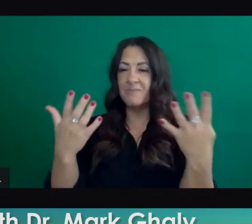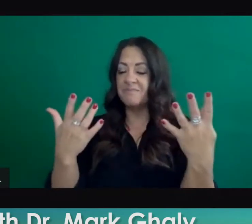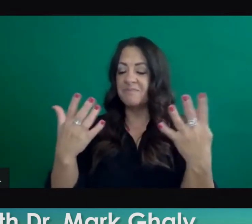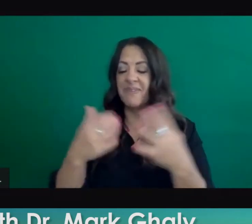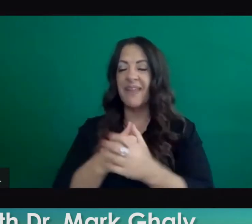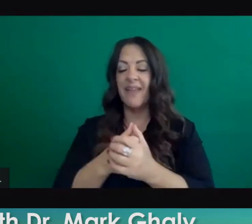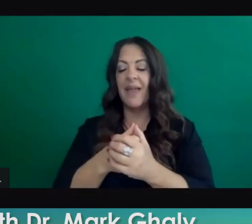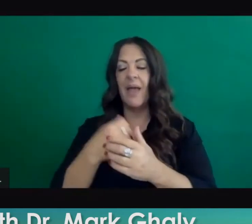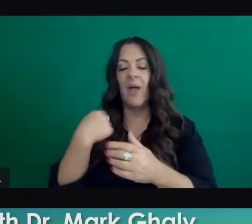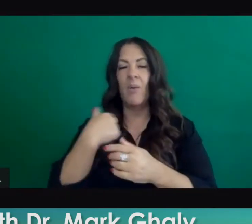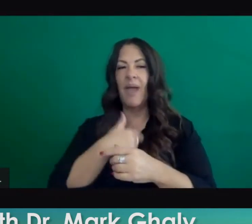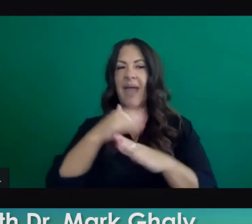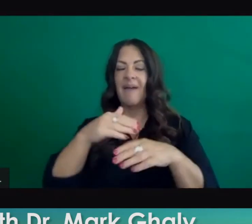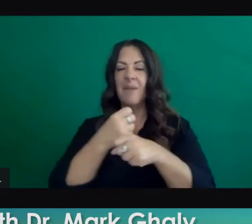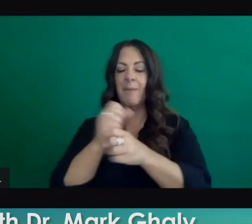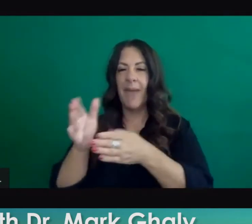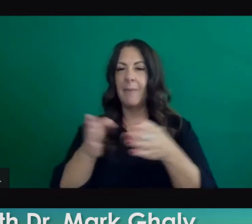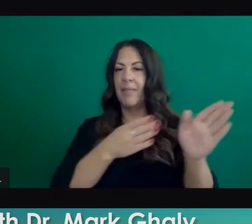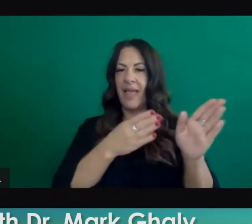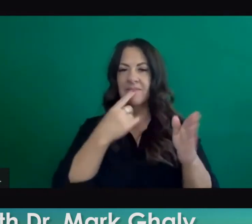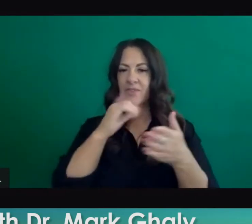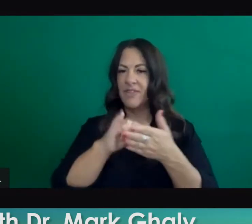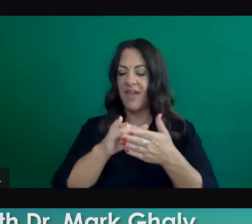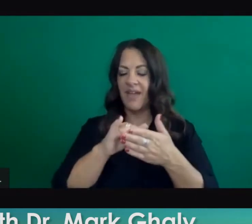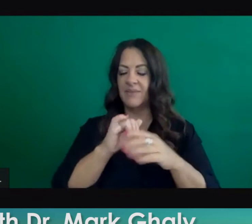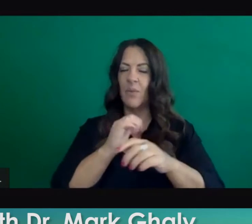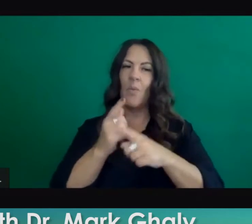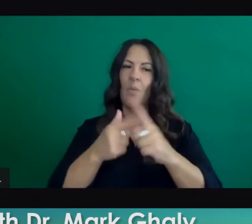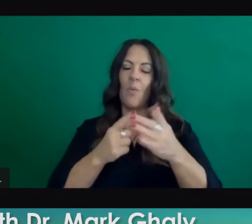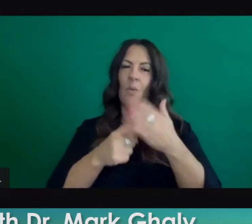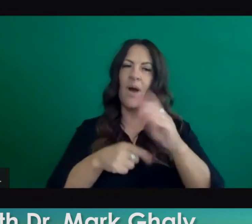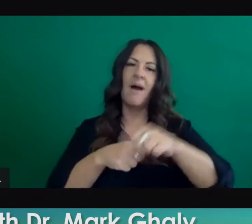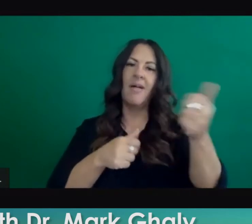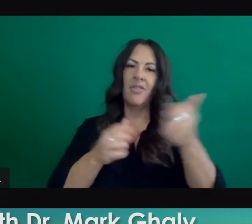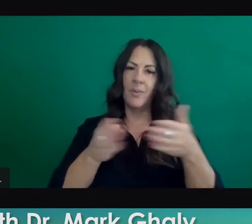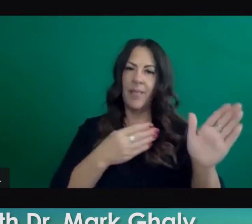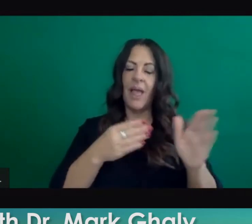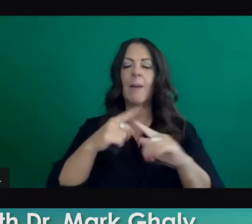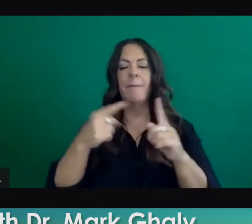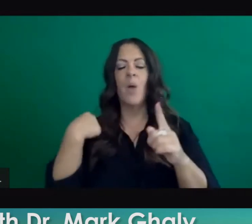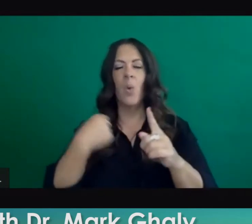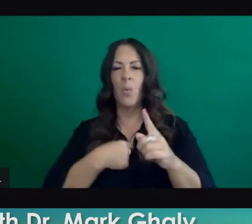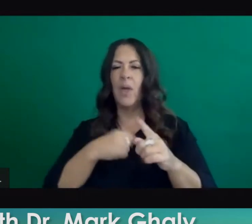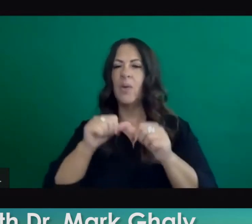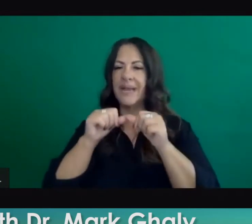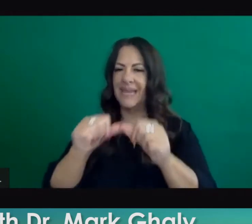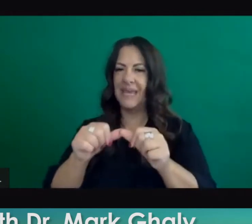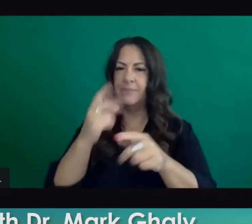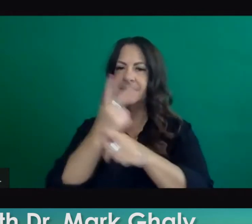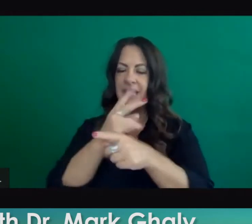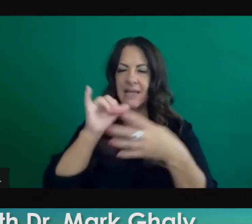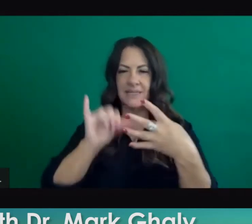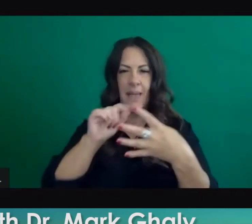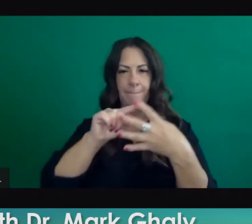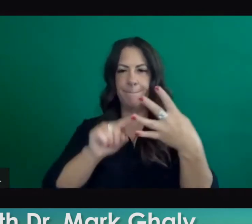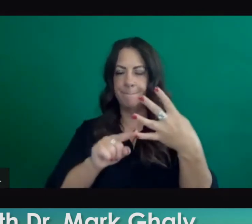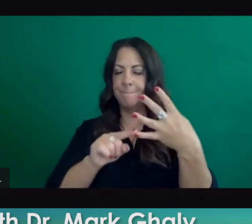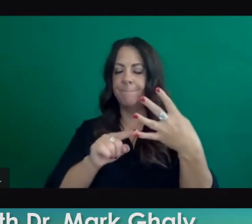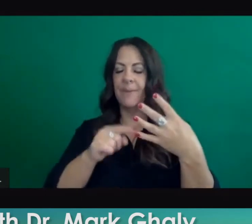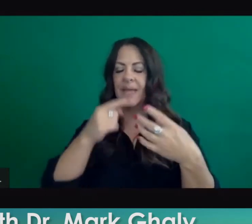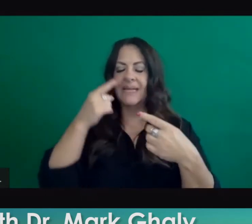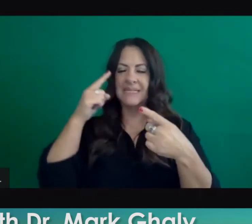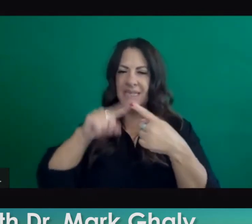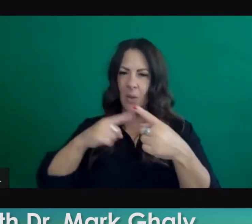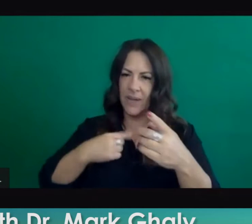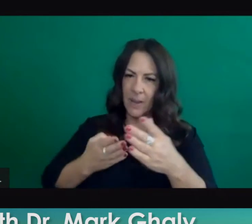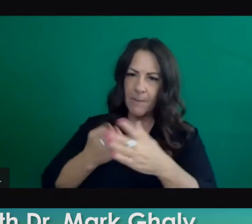strategy to get through the next many months, to get us through, the winter flu season, especially the worst parts of